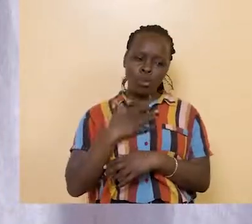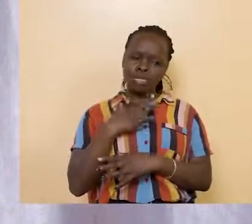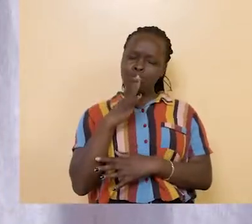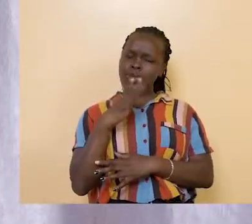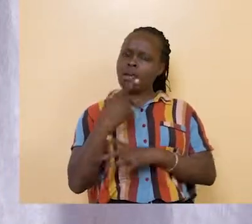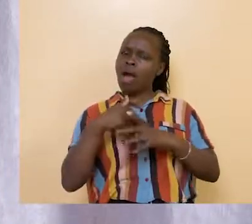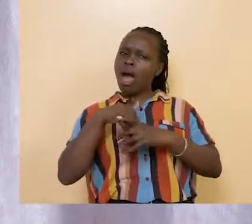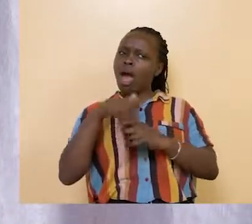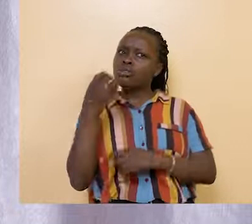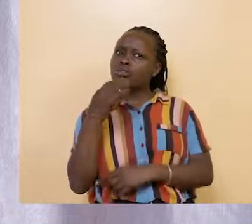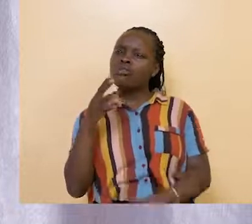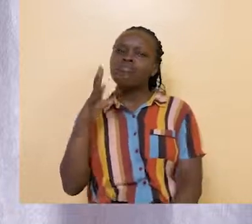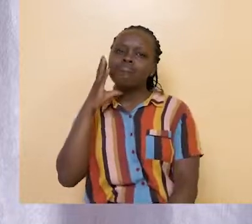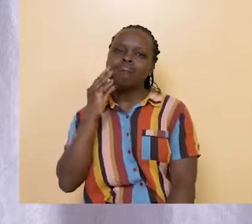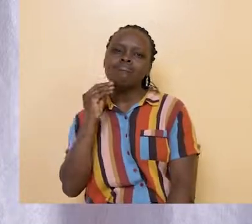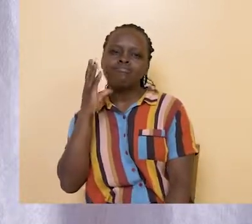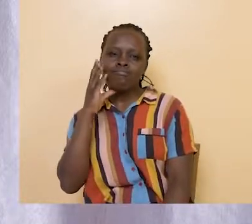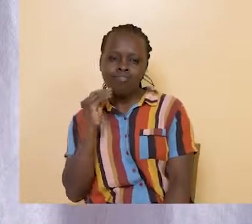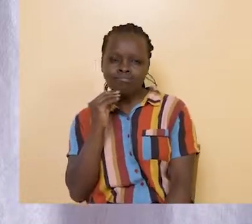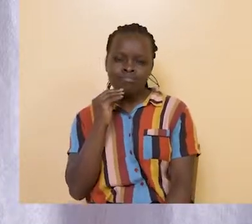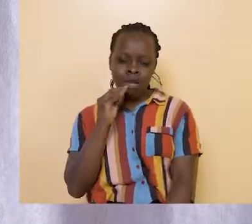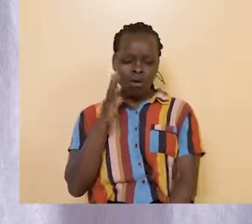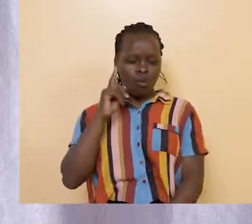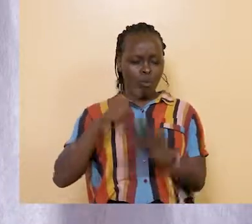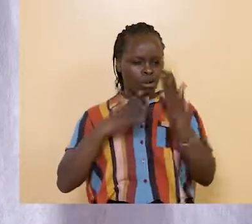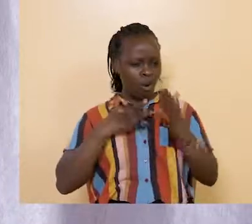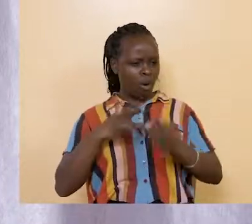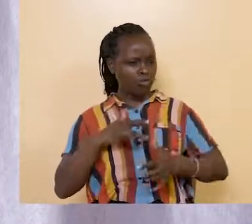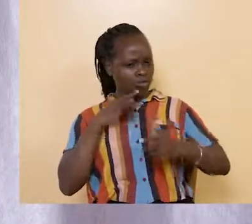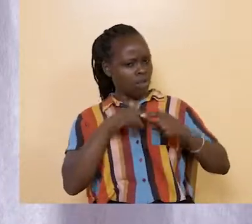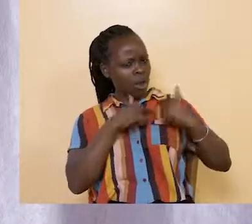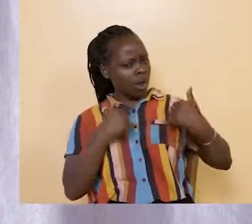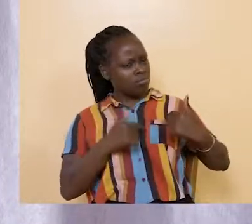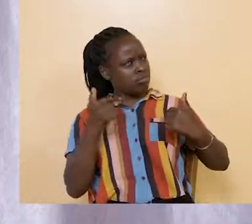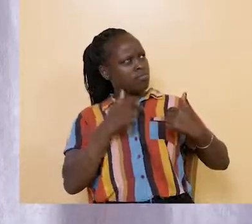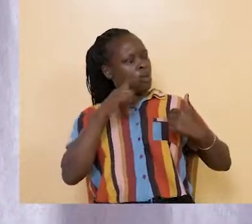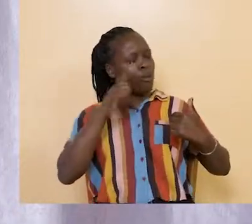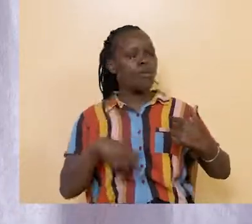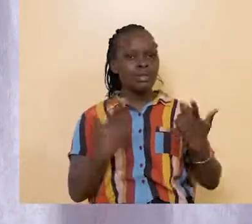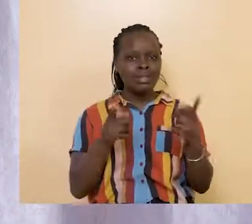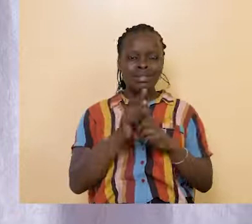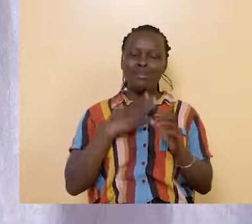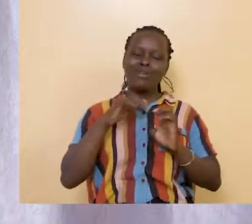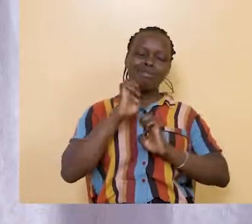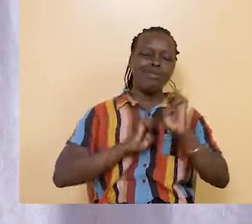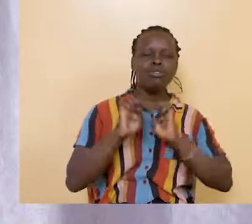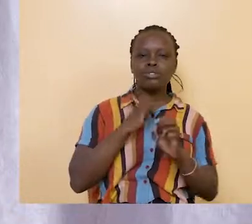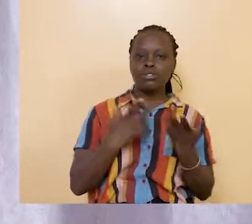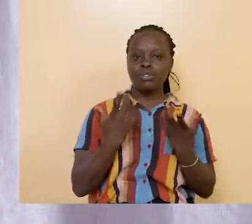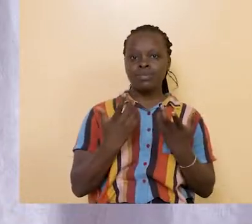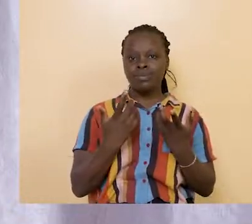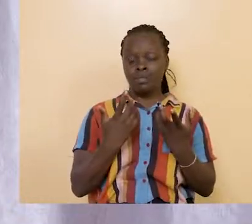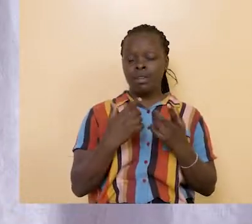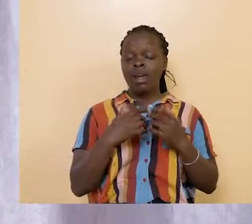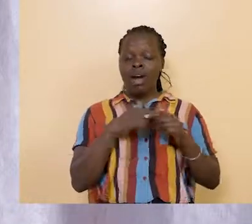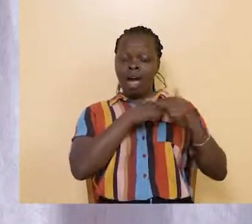on subjects or our experiences based on, you know, the things we've done and accomplished in life, or even our emotions. At the